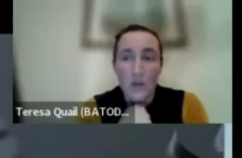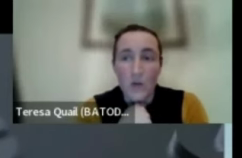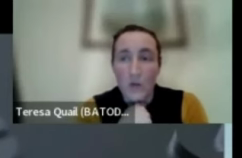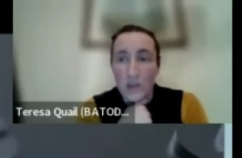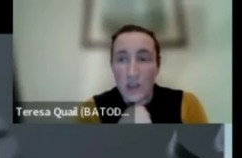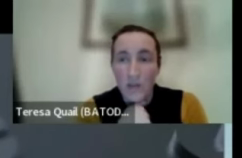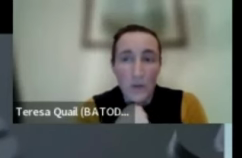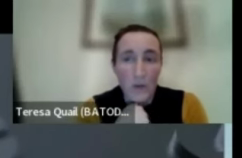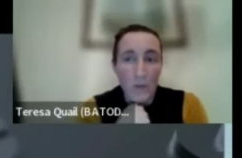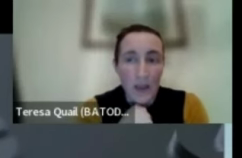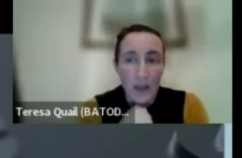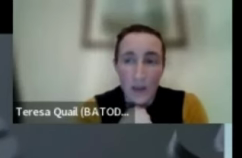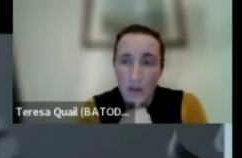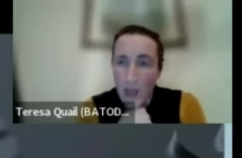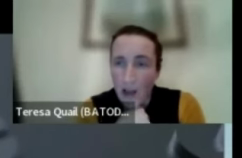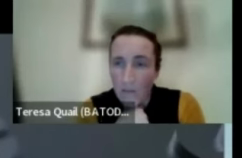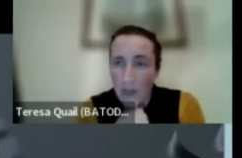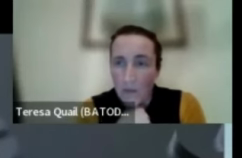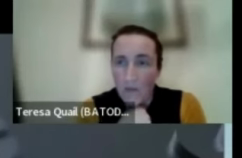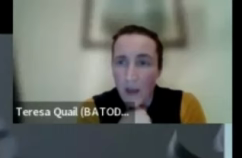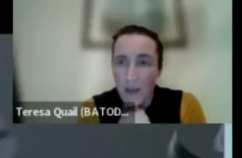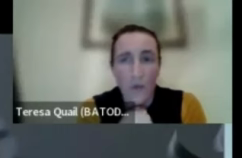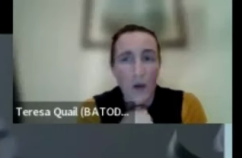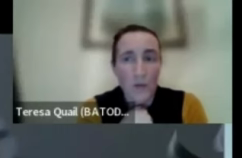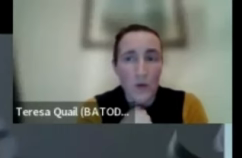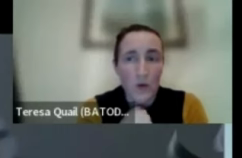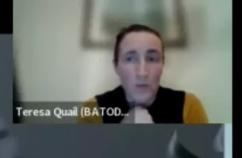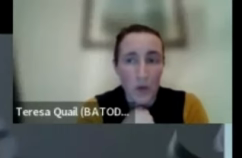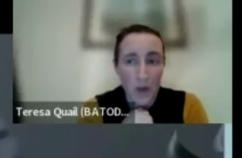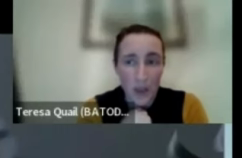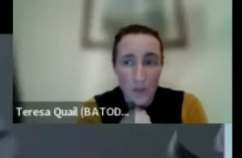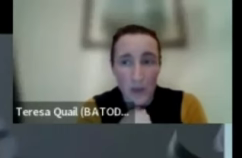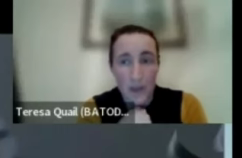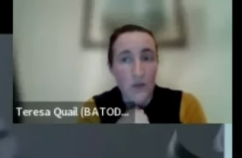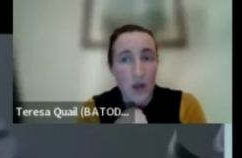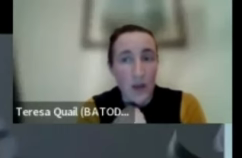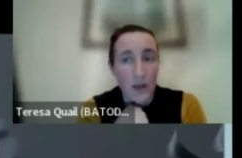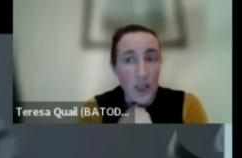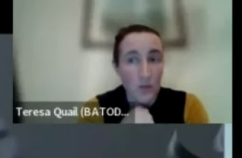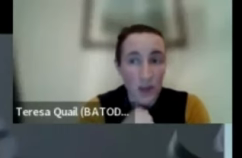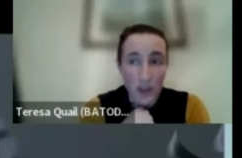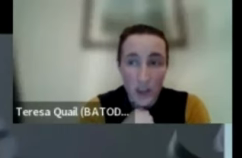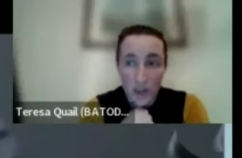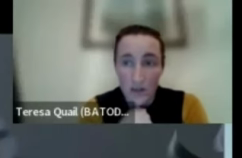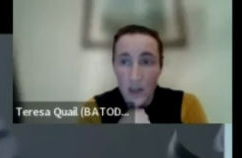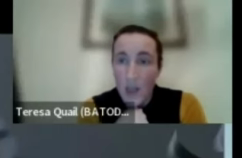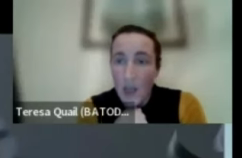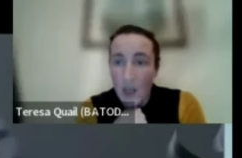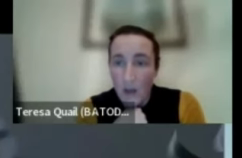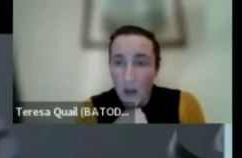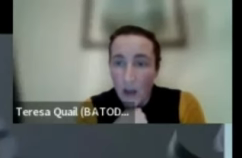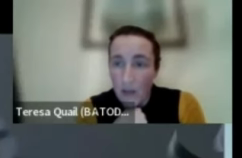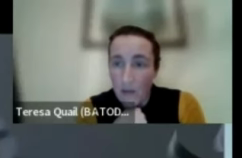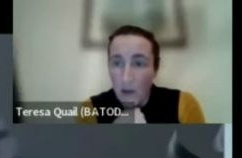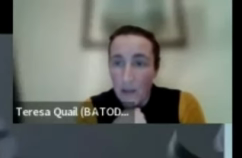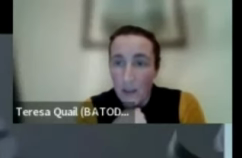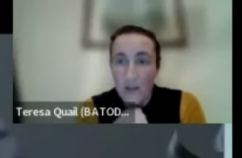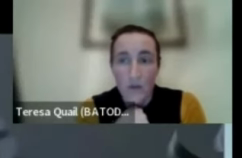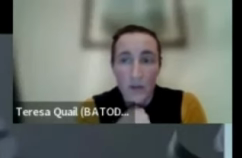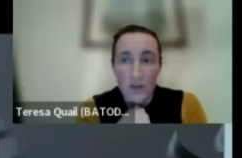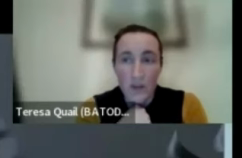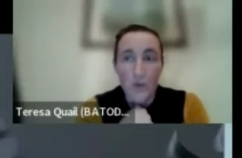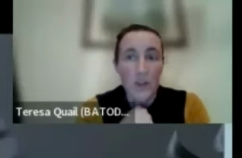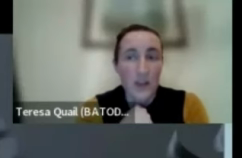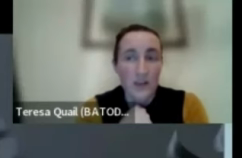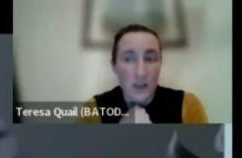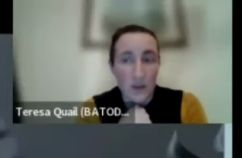and daily discourse that deaf people might be a factor that prompts growth in pragmatic abilities rather than age-related changes. In the context